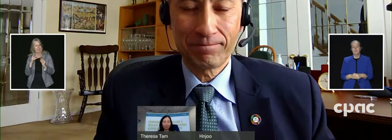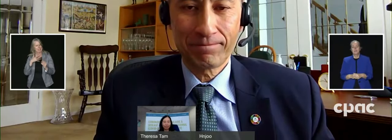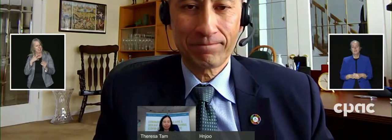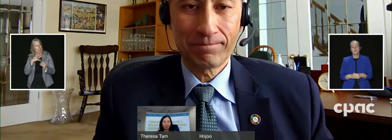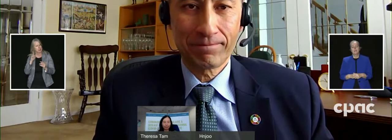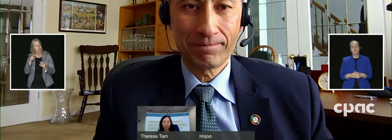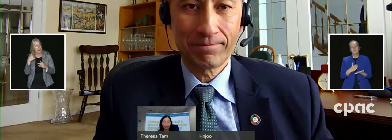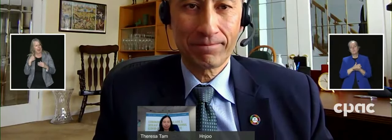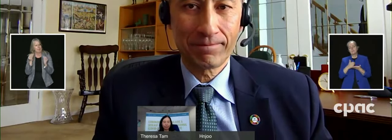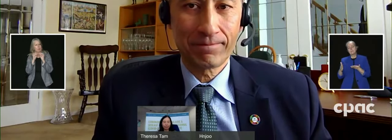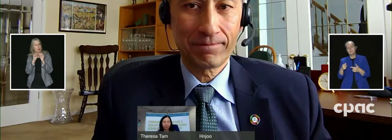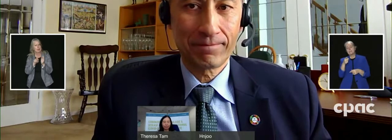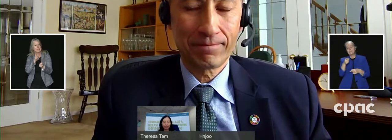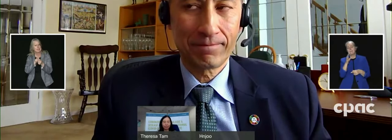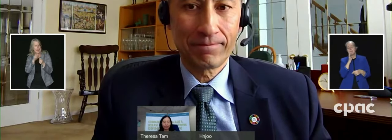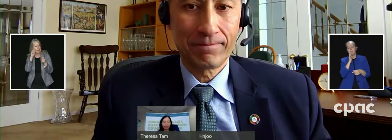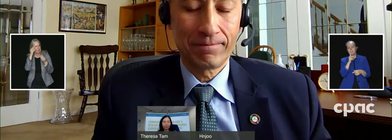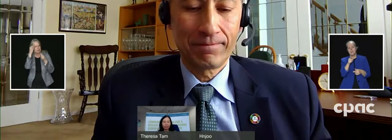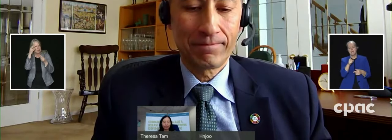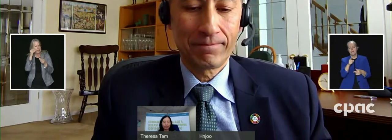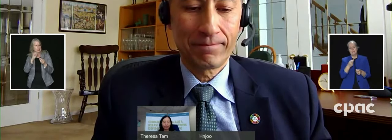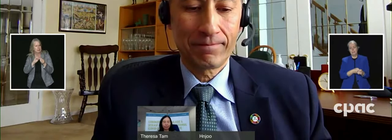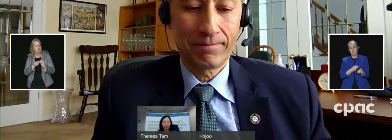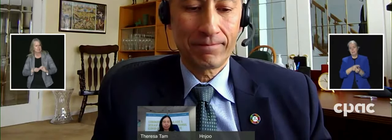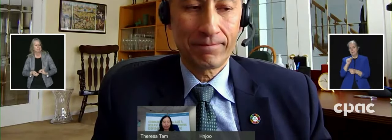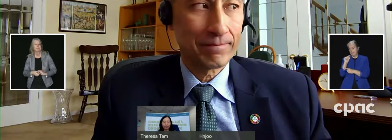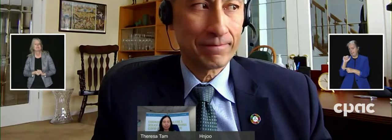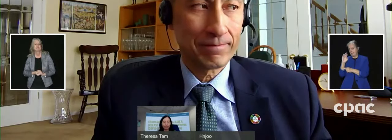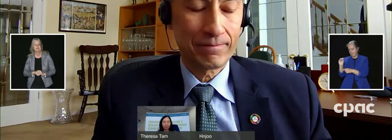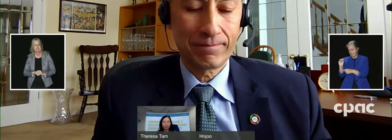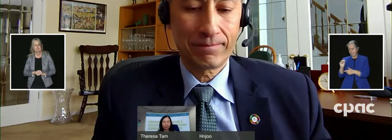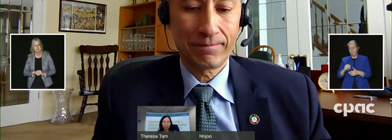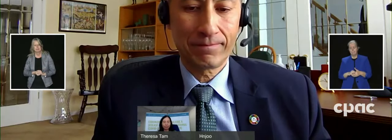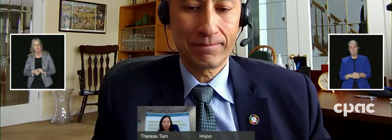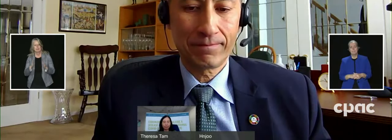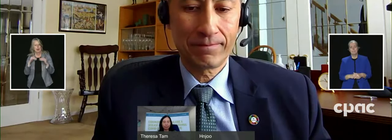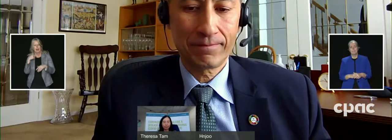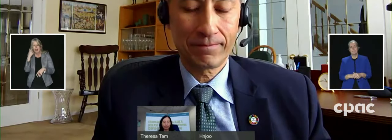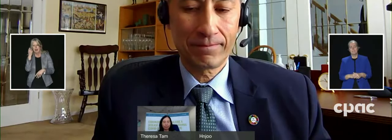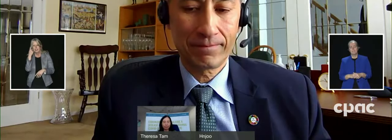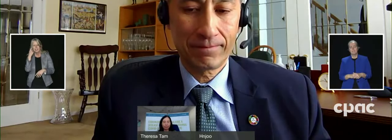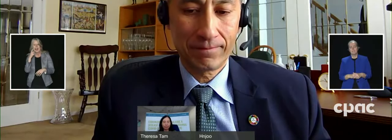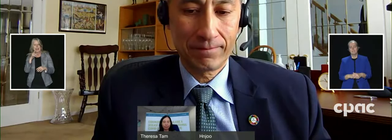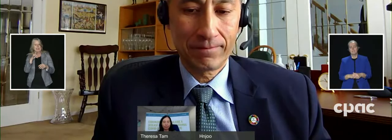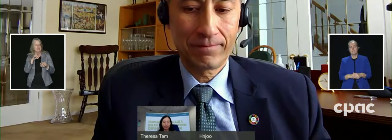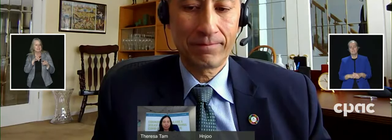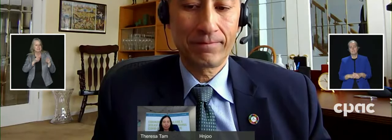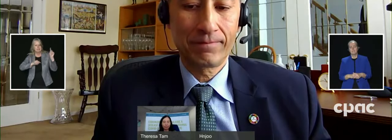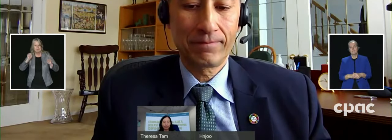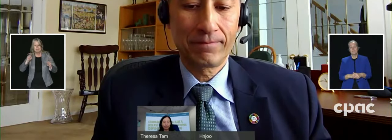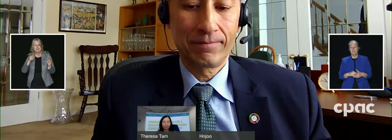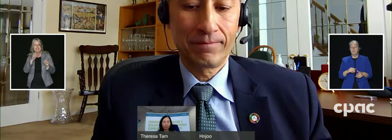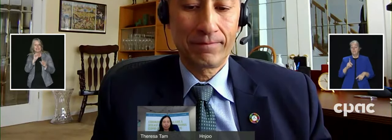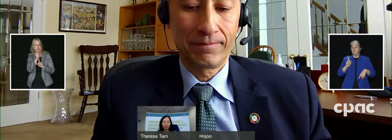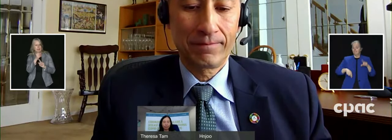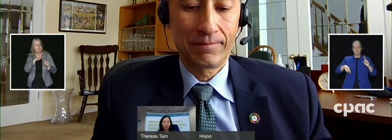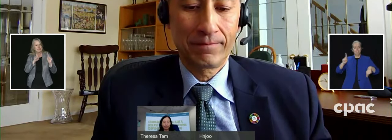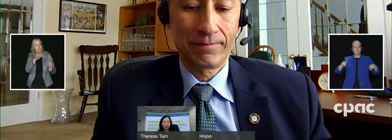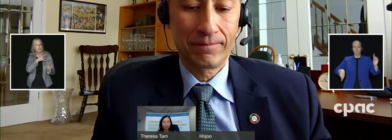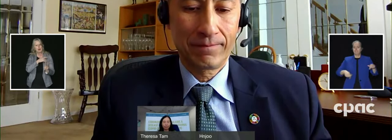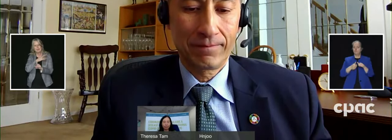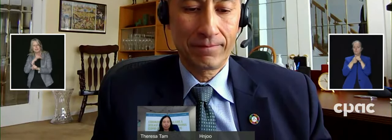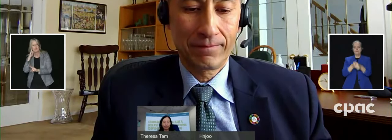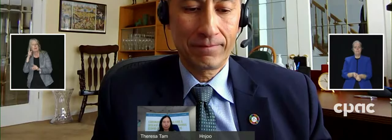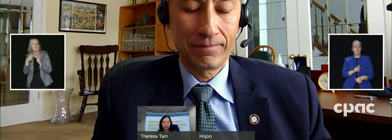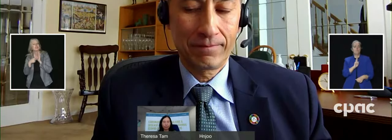Tam. I was just wondering, I know that the situation will be different in every province, but let's say in the cases of Ontario or